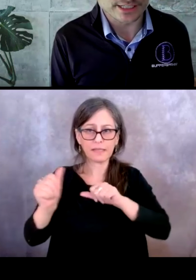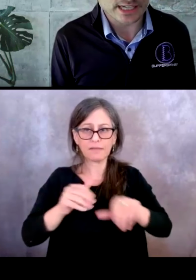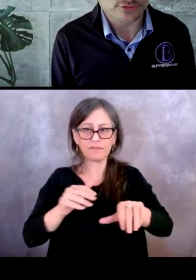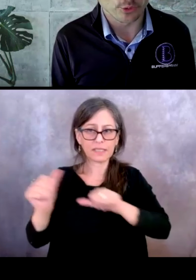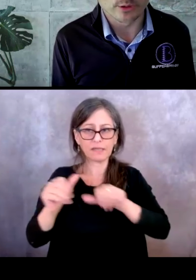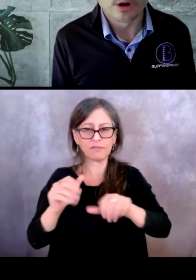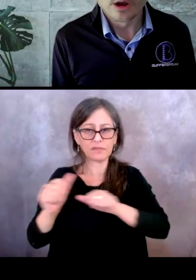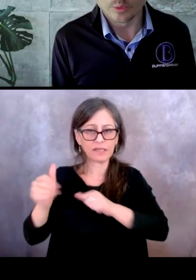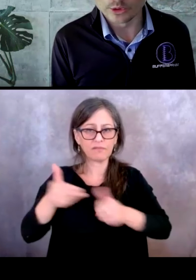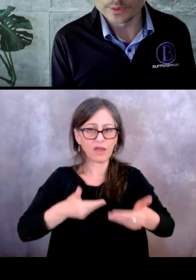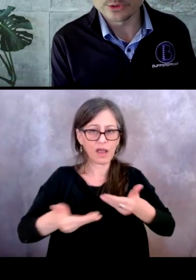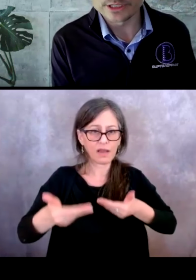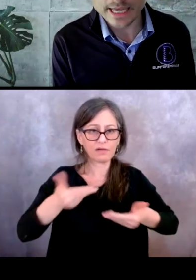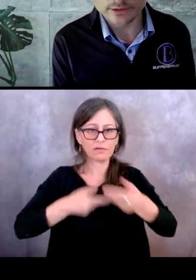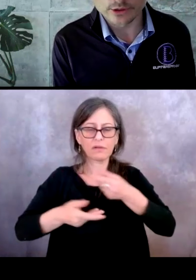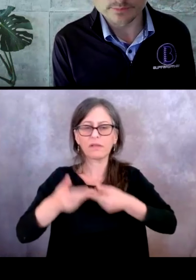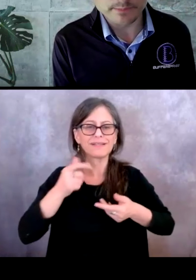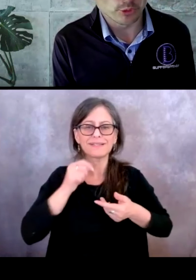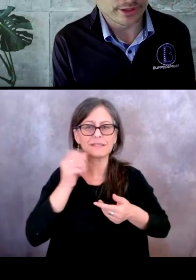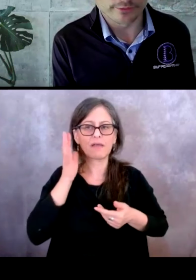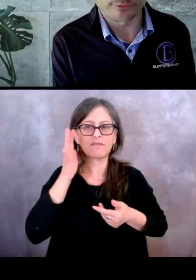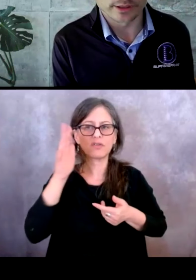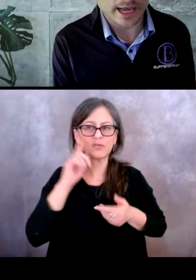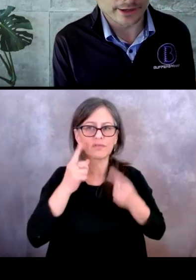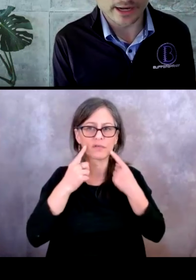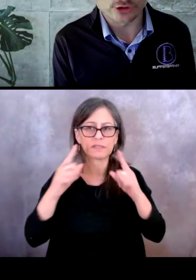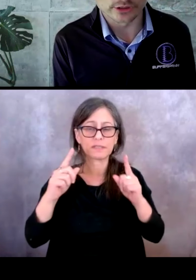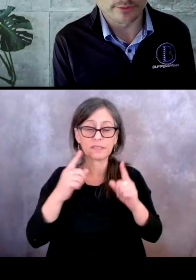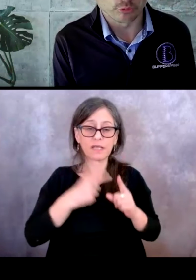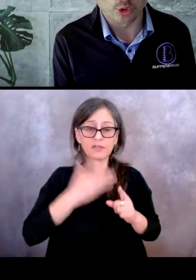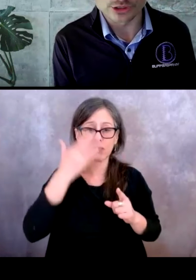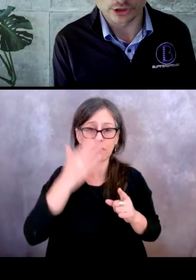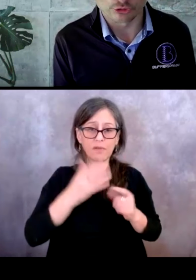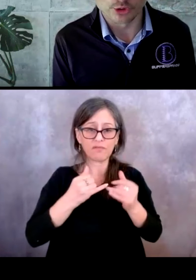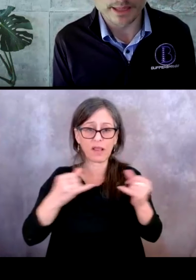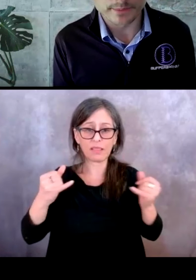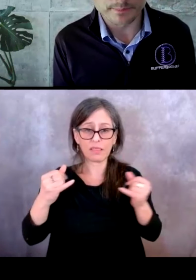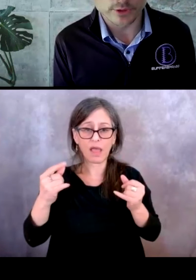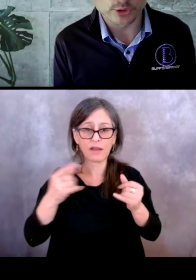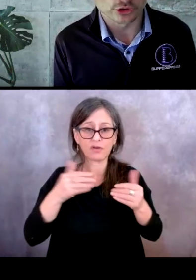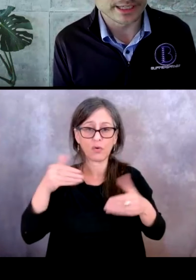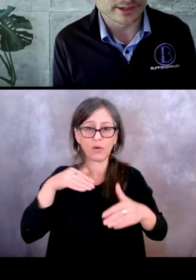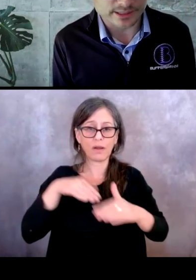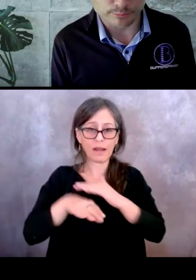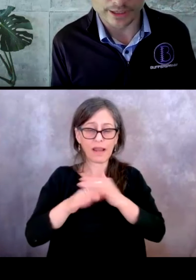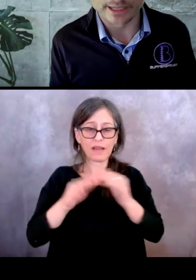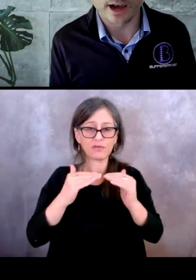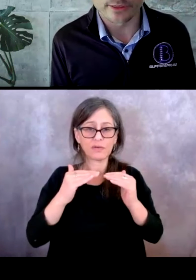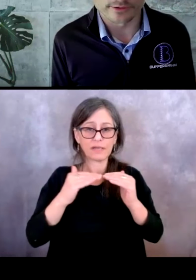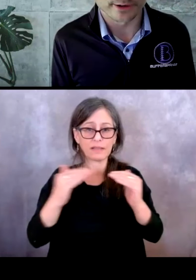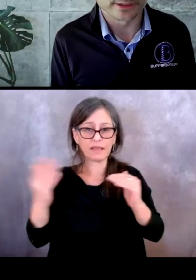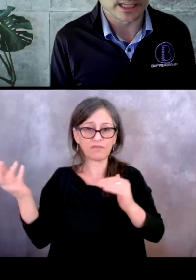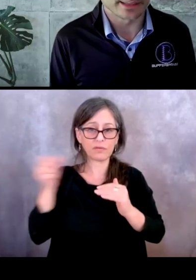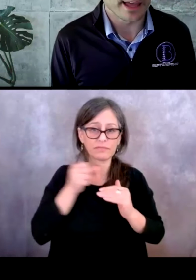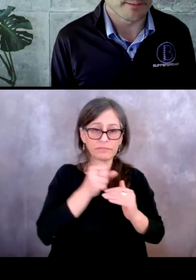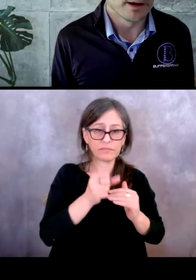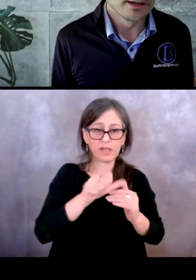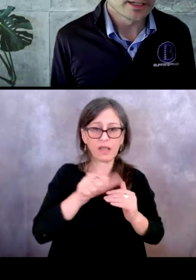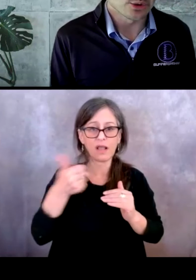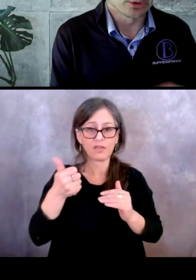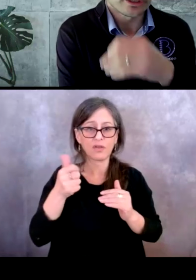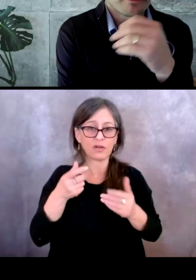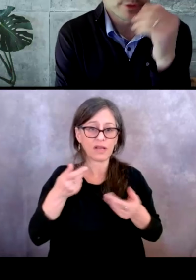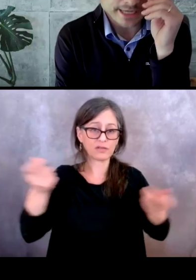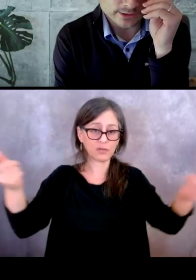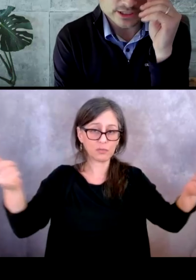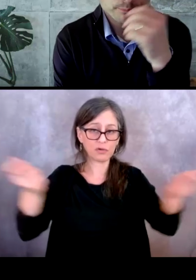future success for you. What do we do to take those people in their frontline or entry-level roles to groom them to be future leaders and bring in other veterans like them?